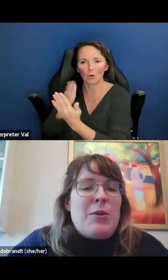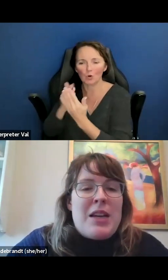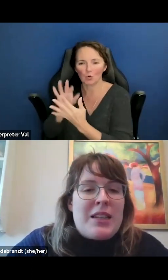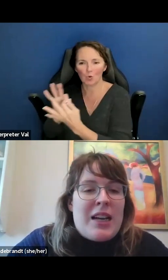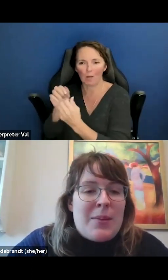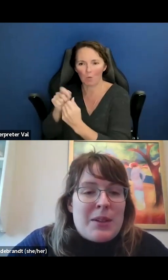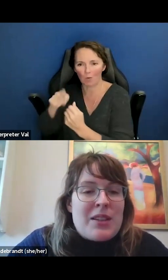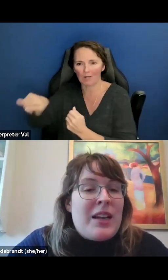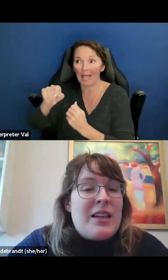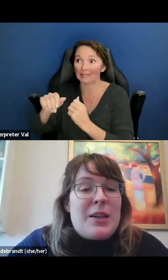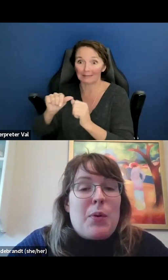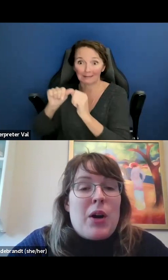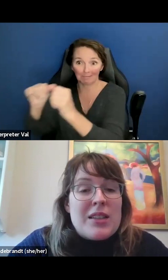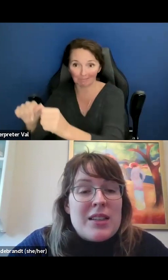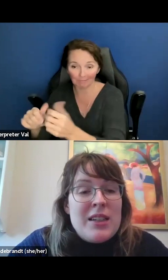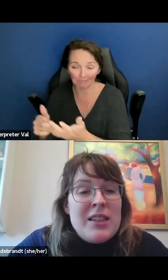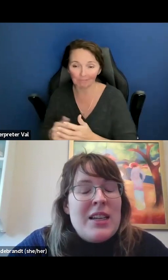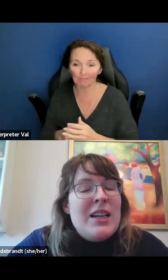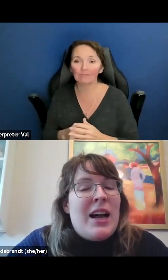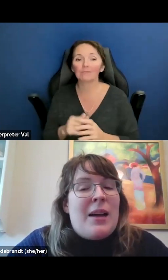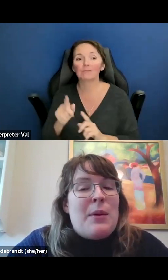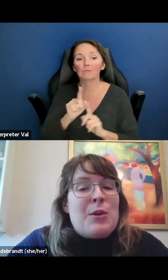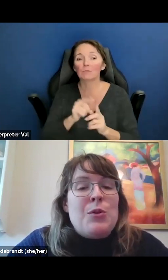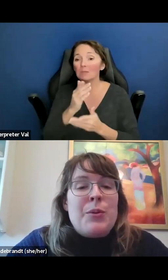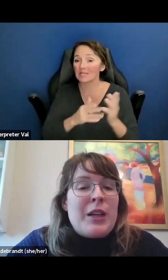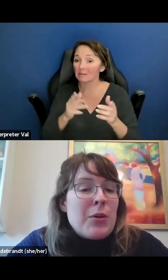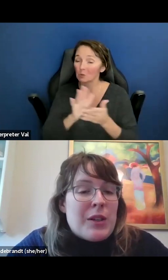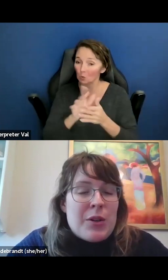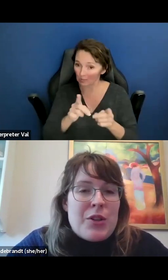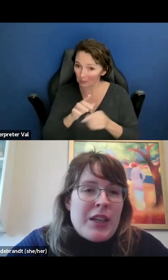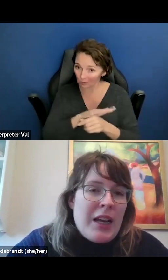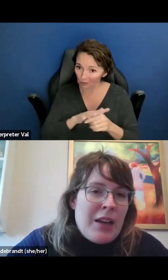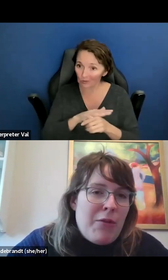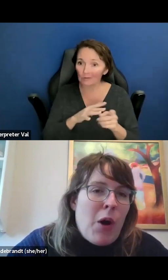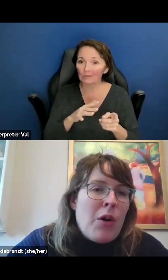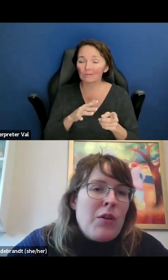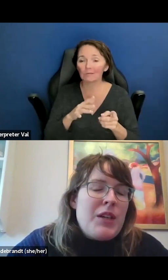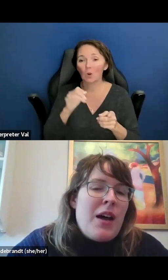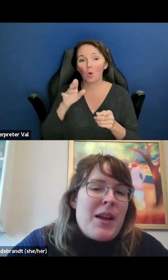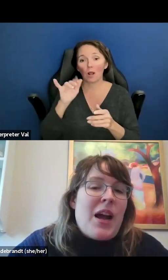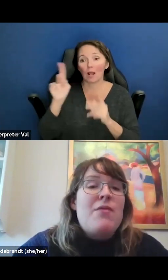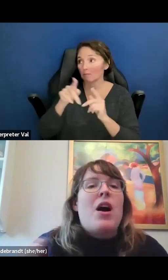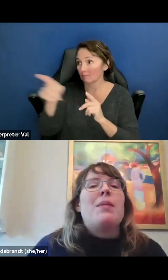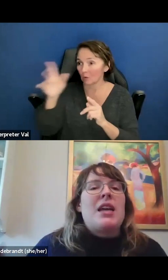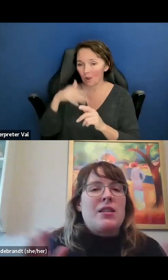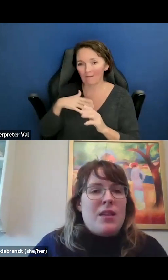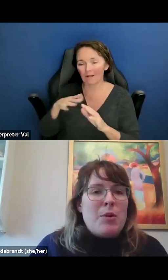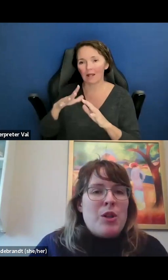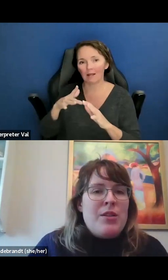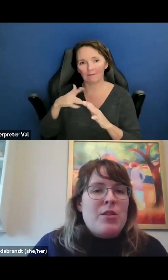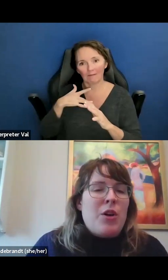to have unique dynamics and unique processes. So doing your research and getting involved and kind of not